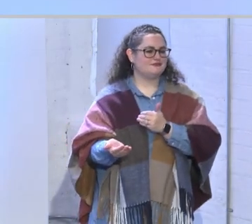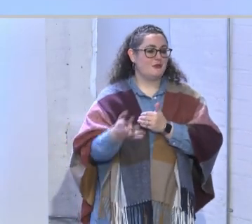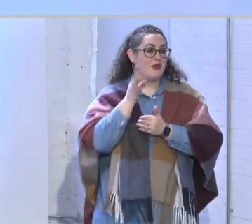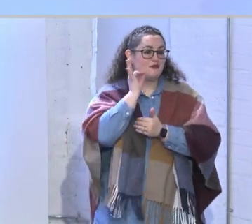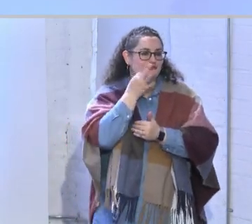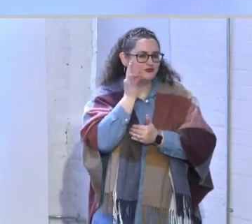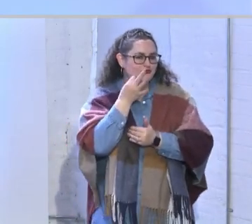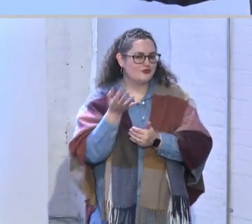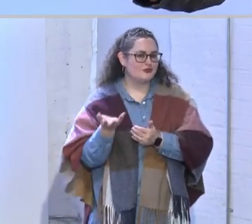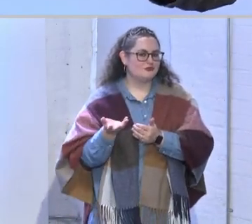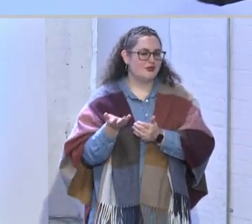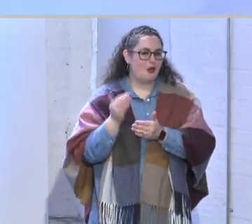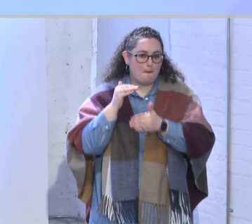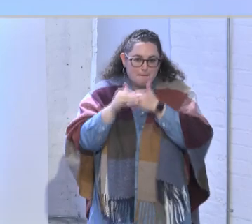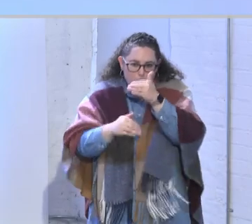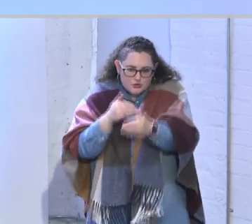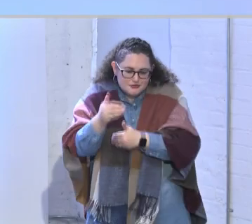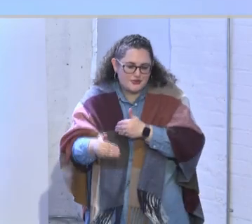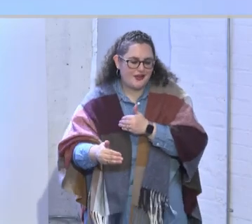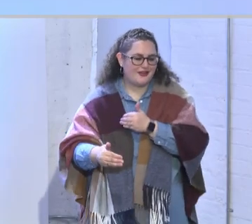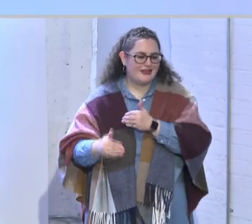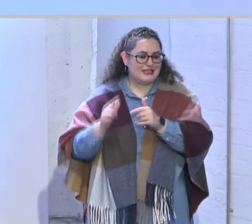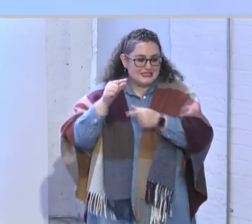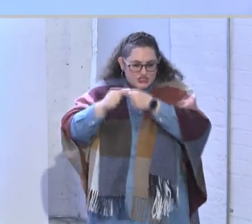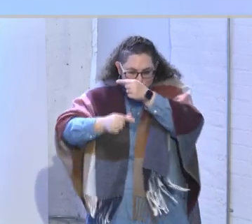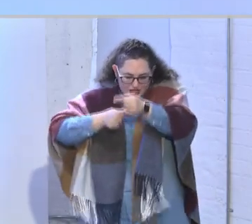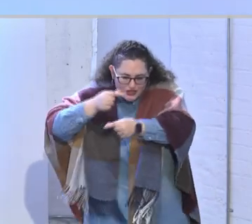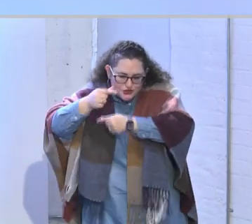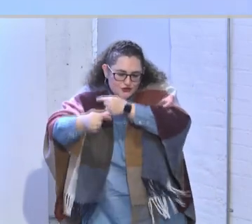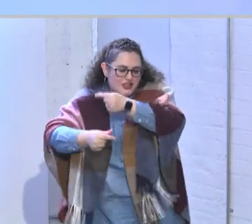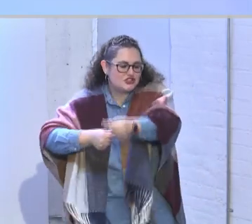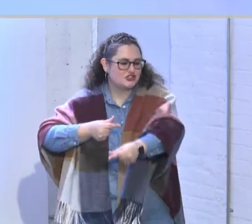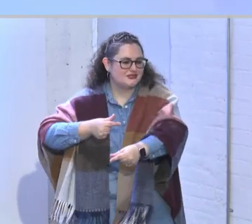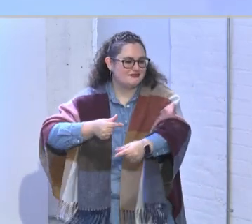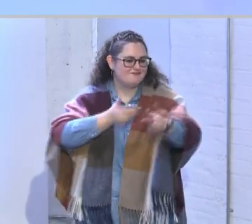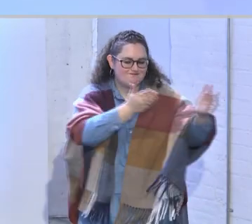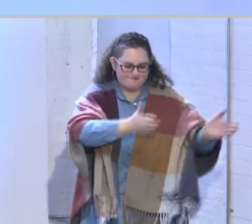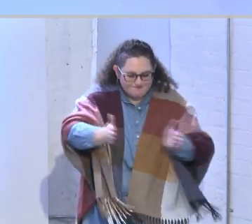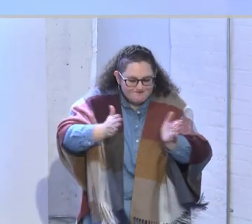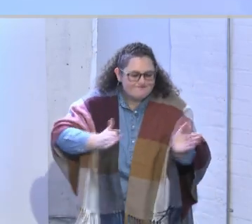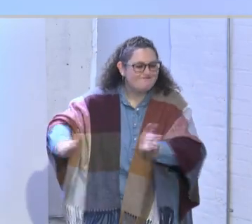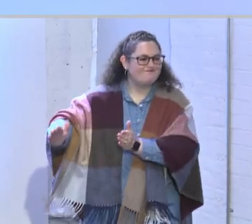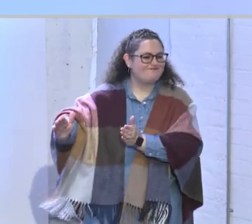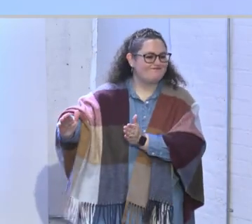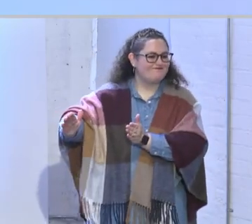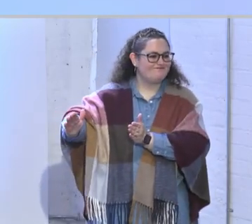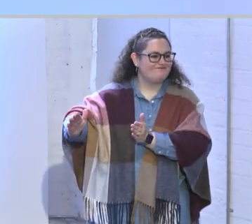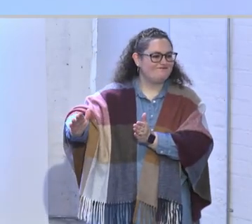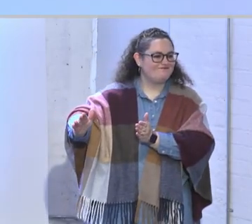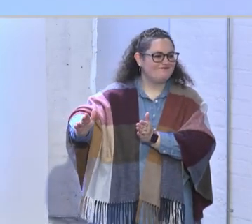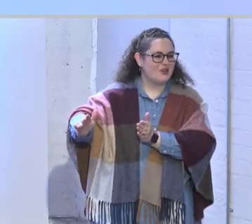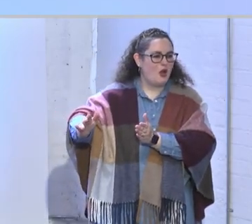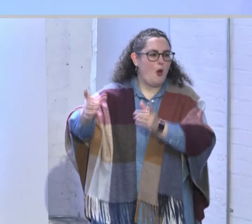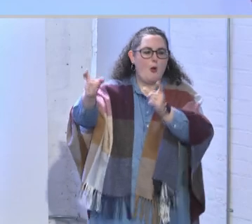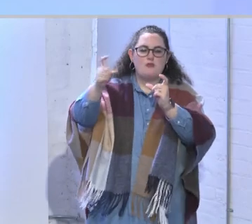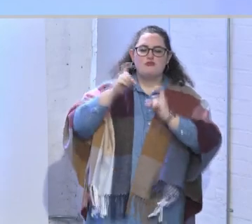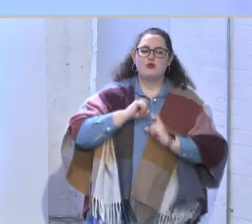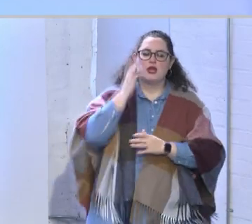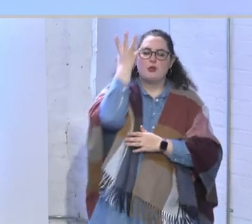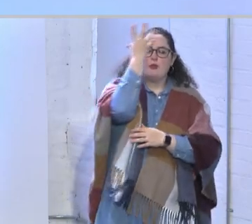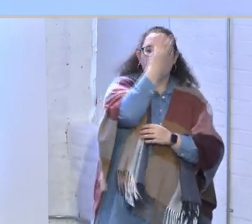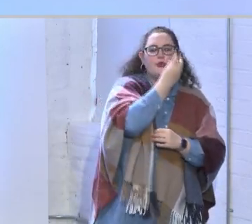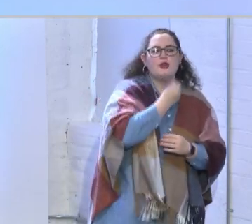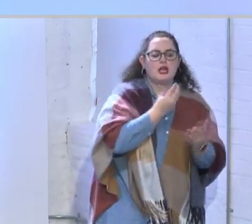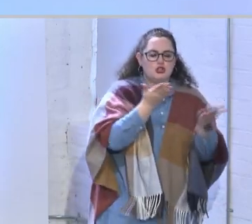fruitful, and he said, multiply. So to be fruitful means to be productive. It means to increase, to bring about beauty, to